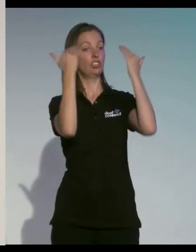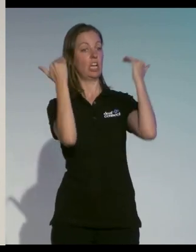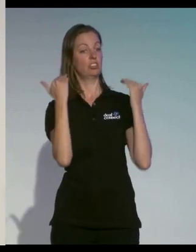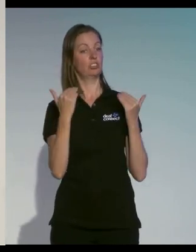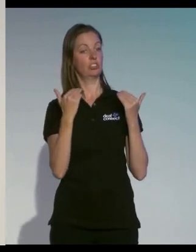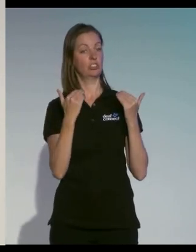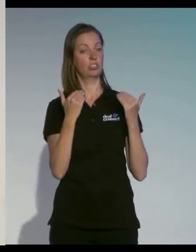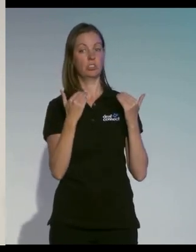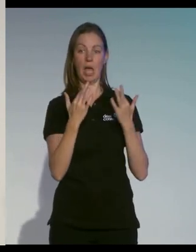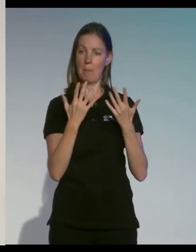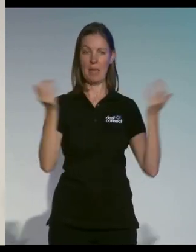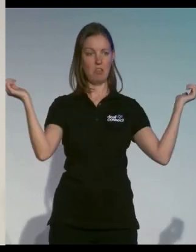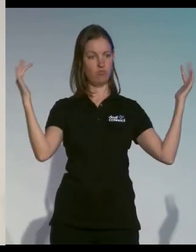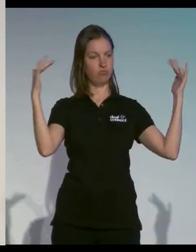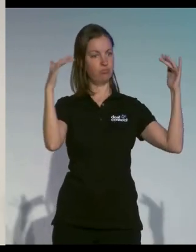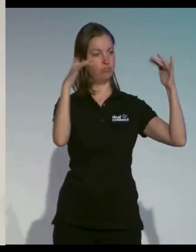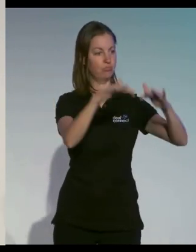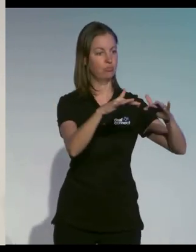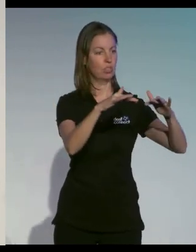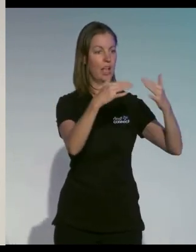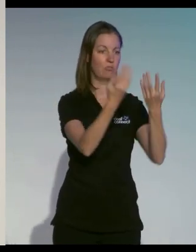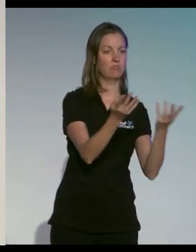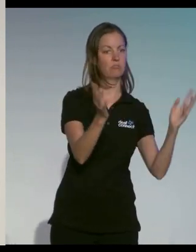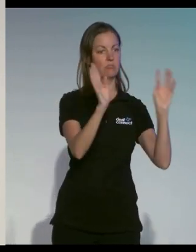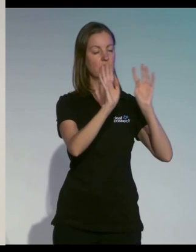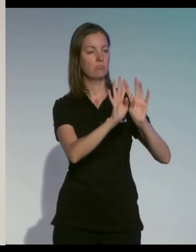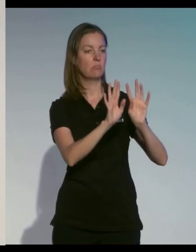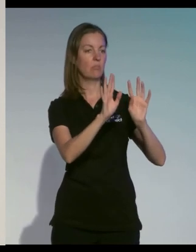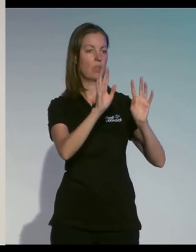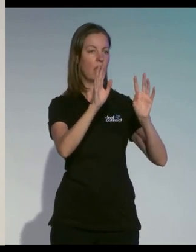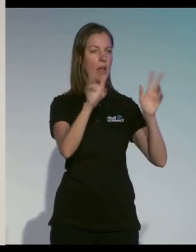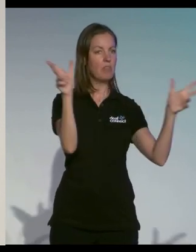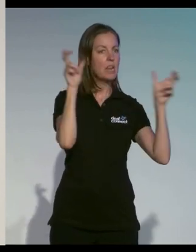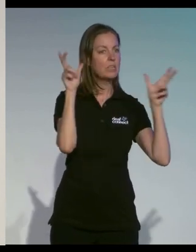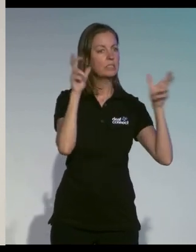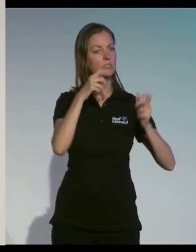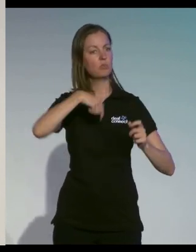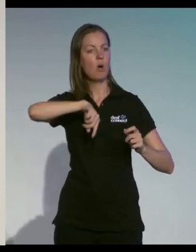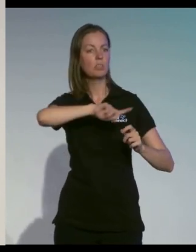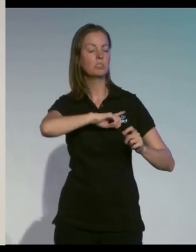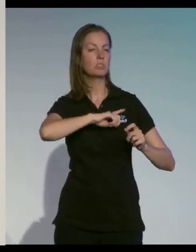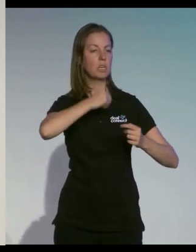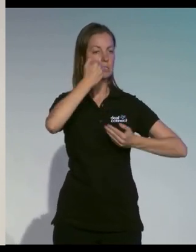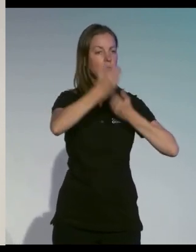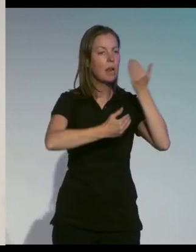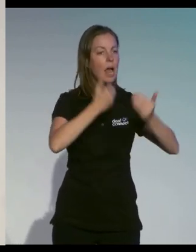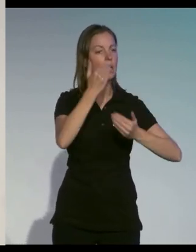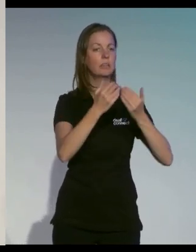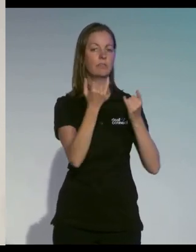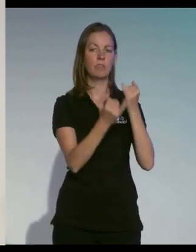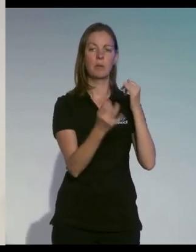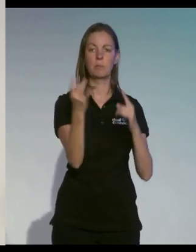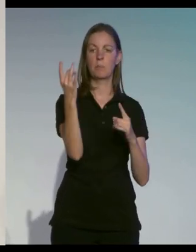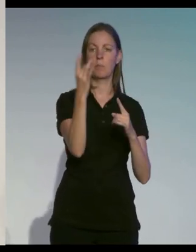up in large numbers. And they sat there and they listened to how we explained that it was important to get rid of